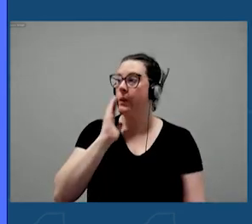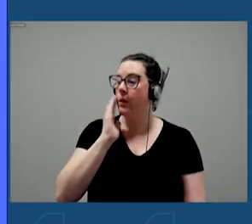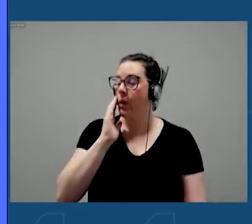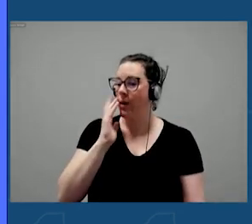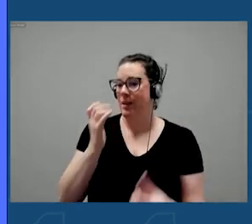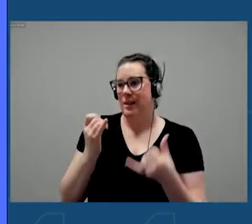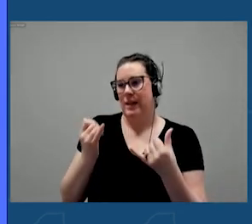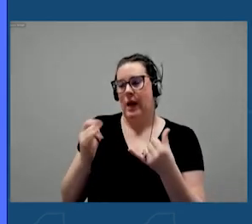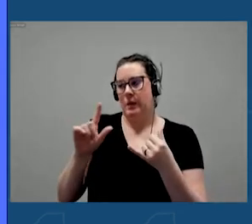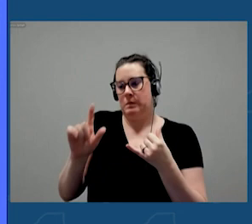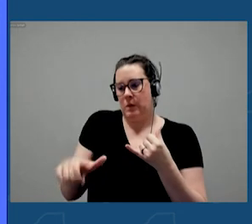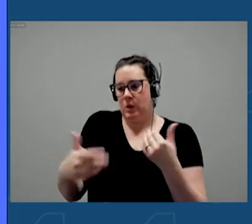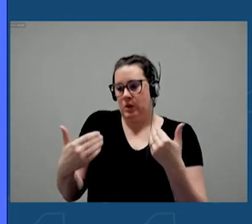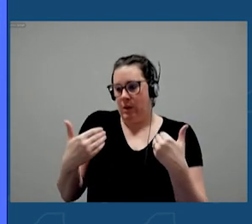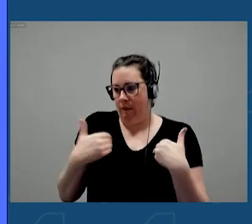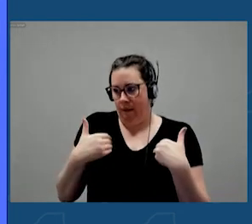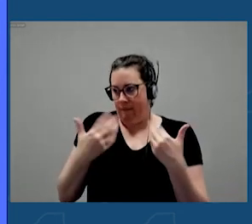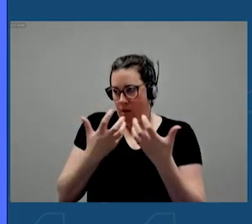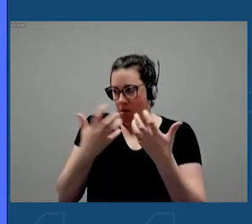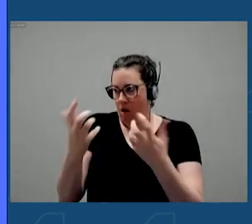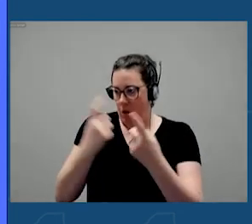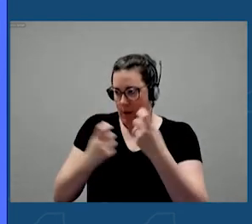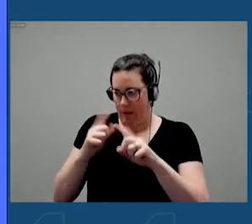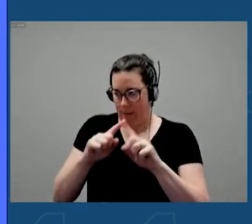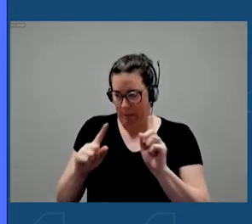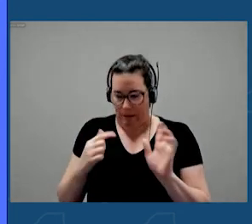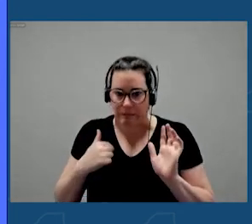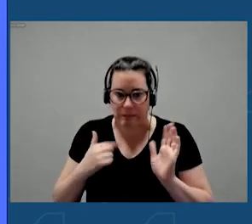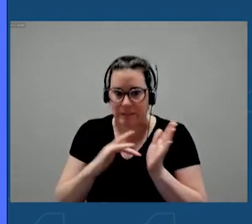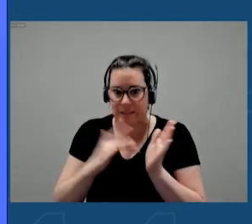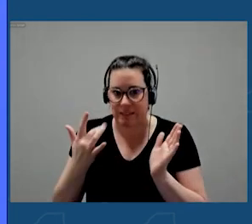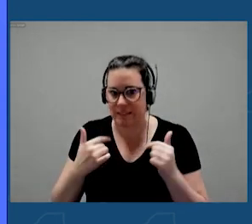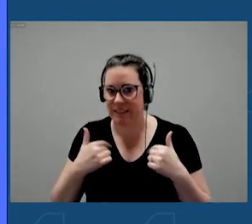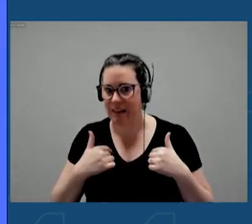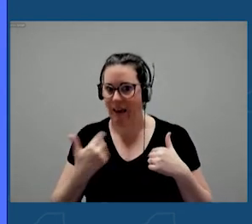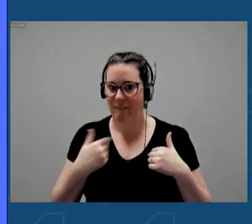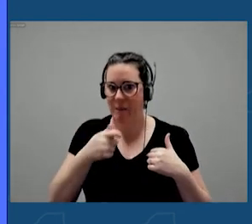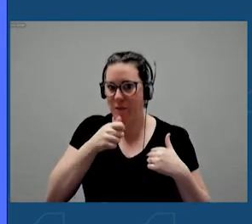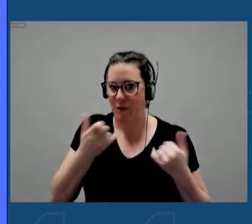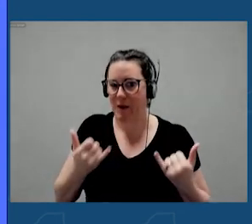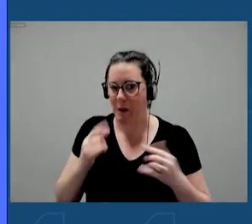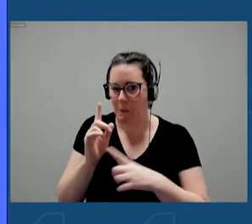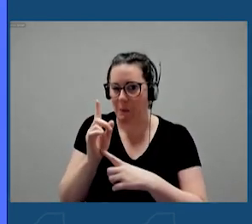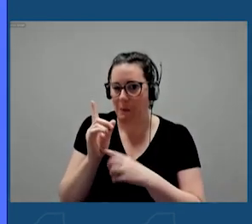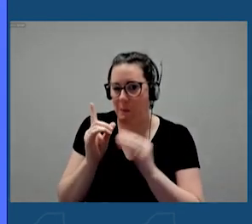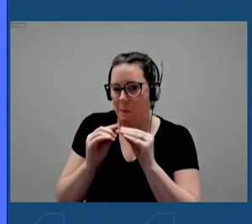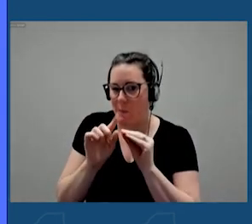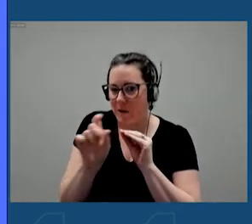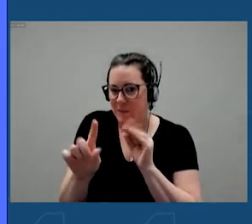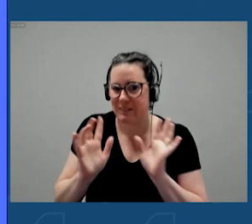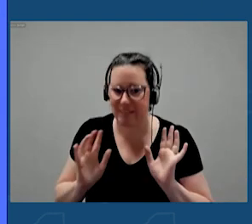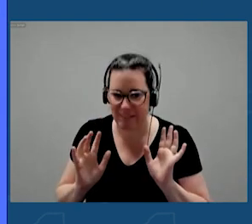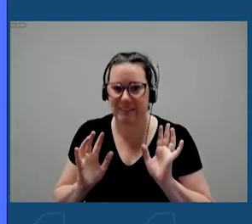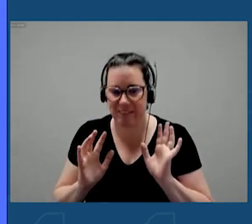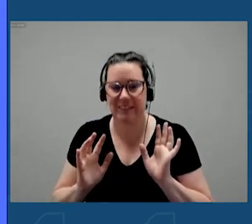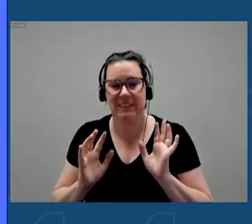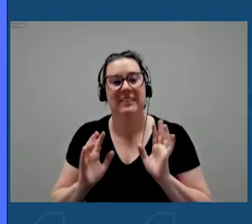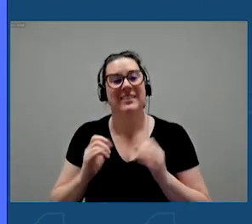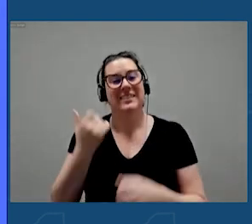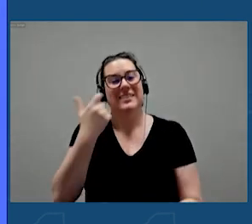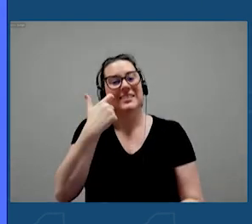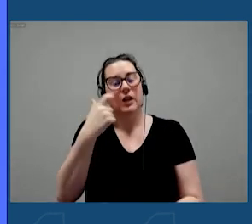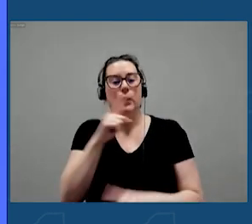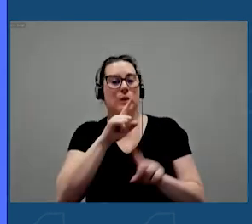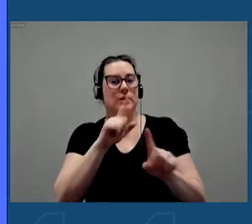open it up to audience questions, but I'm going to abuse the privilege of the microphone for a minute longer because that last response